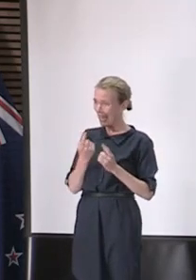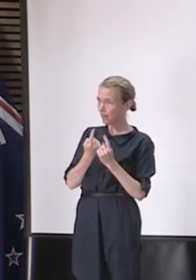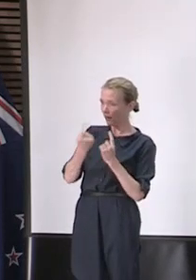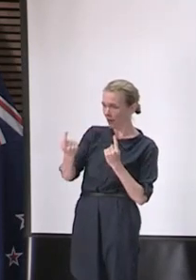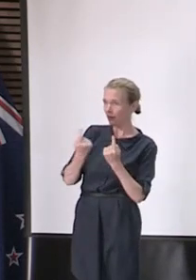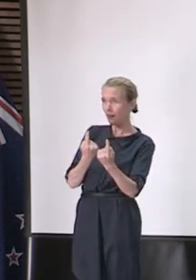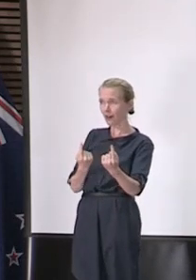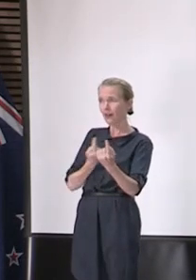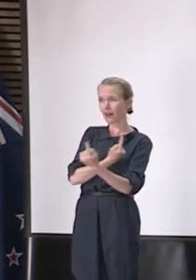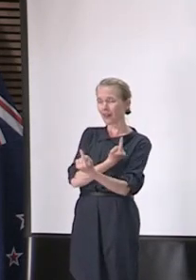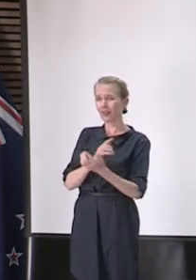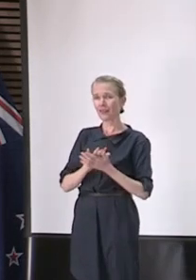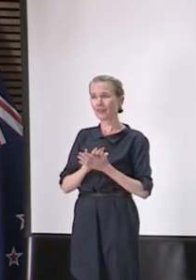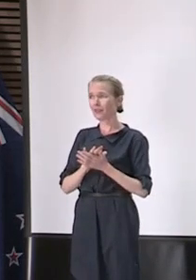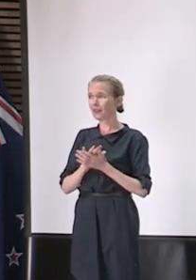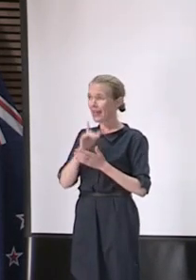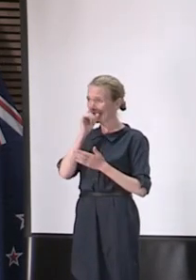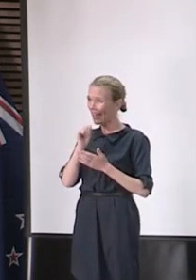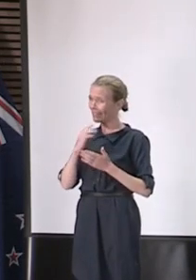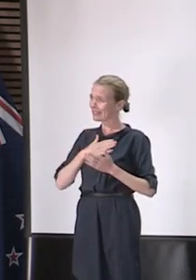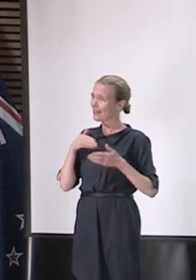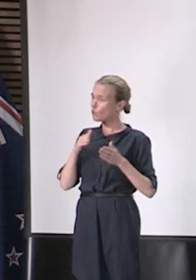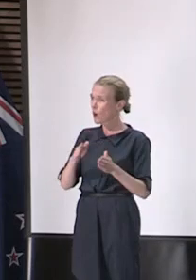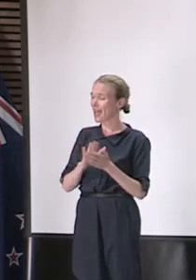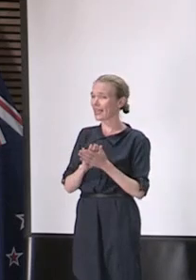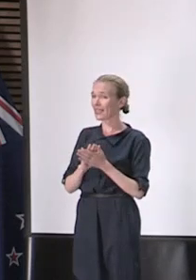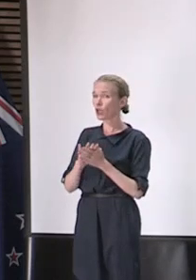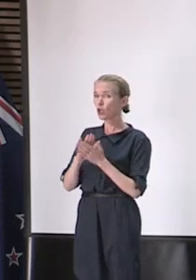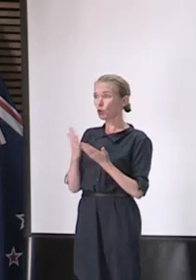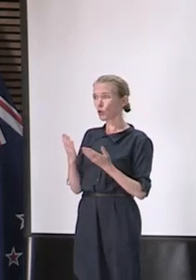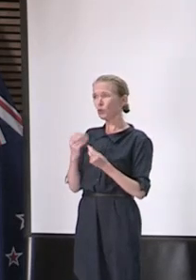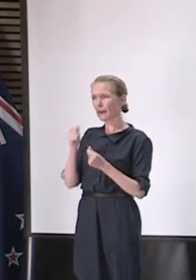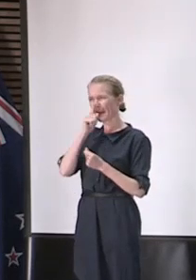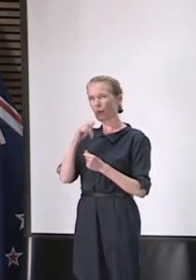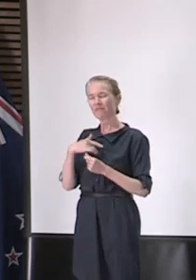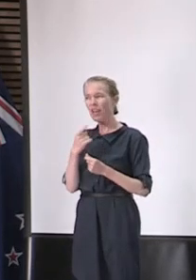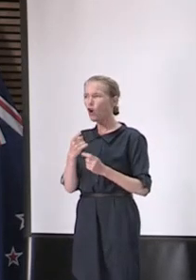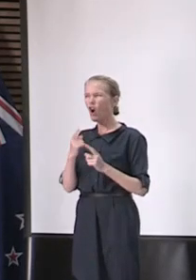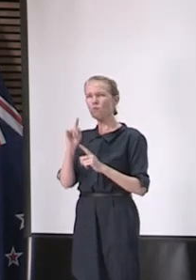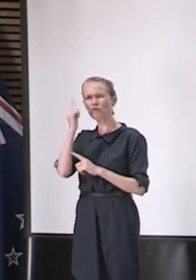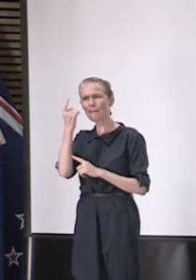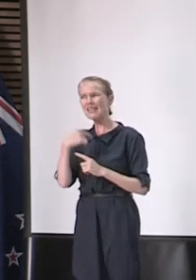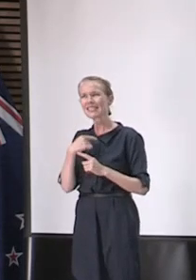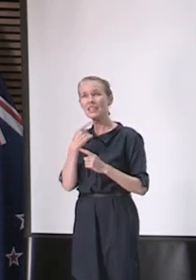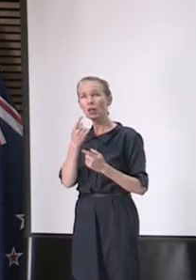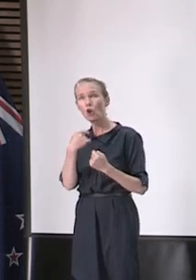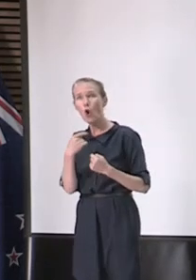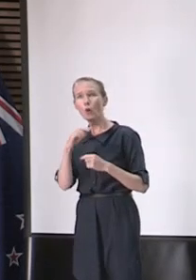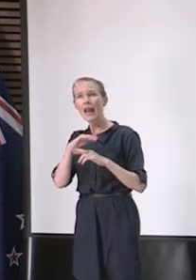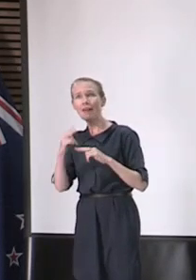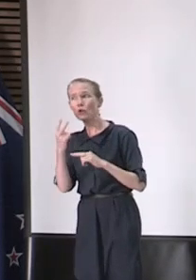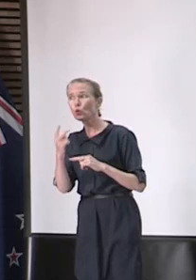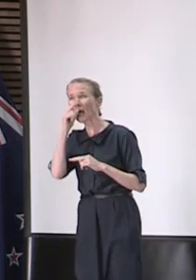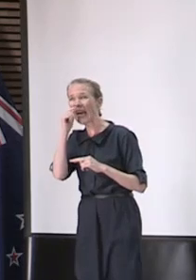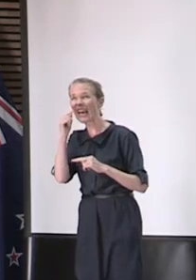able to properly mourn and grieve, and all the indications you gave last week were that they'd be able to do that, and then yesterday saying it's going to be capped at 10. Do you recognise